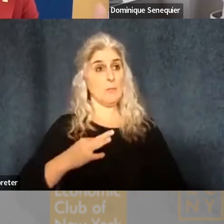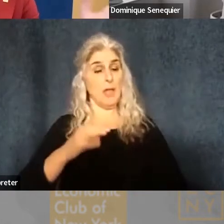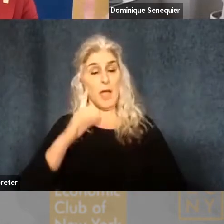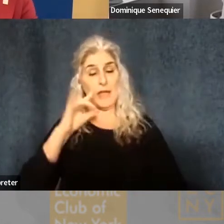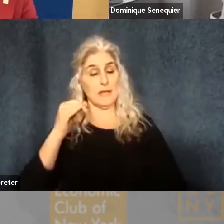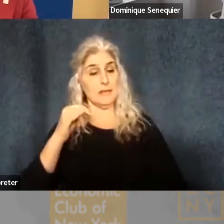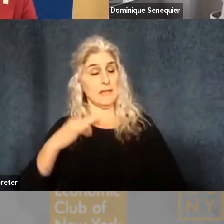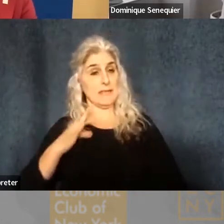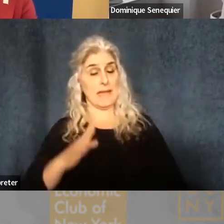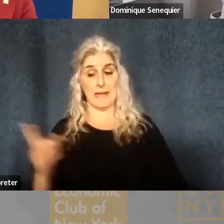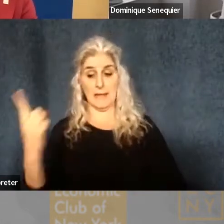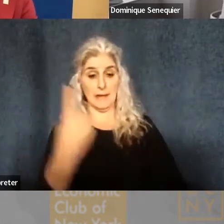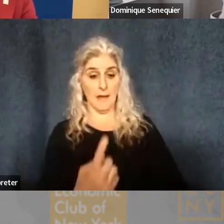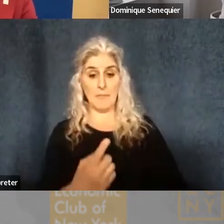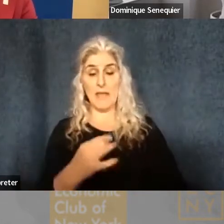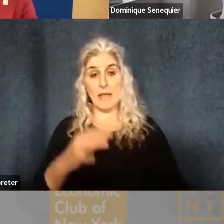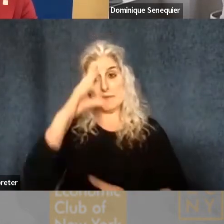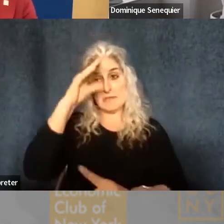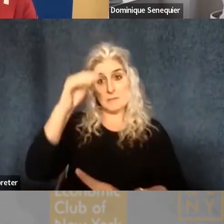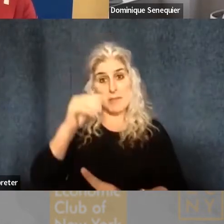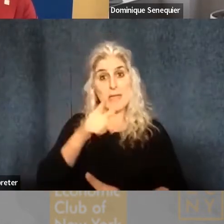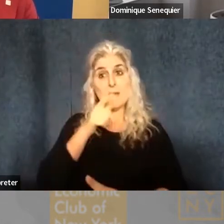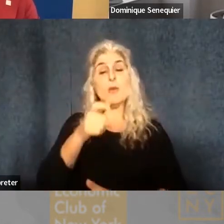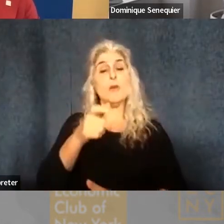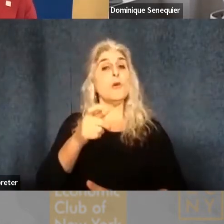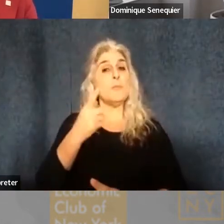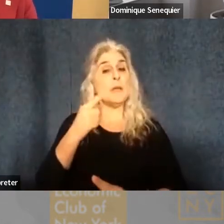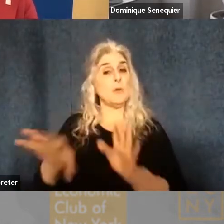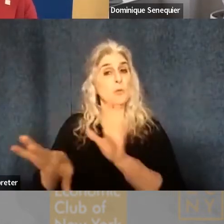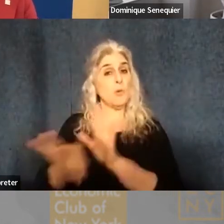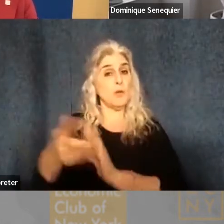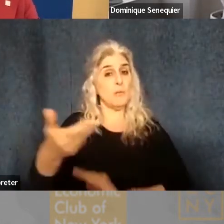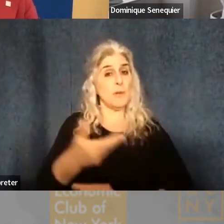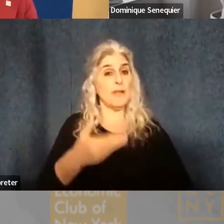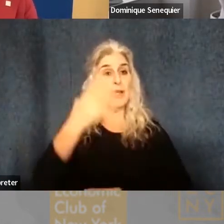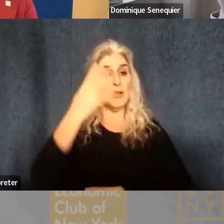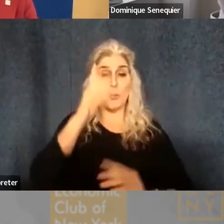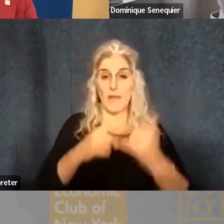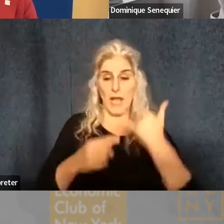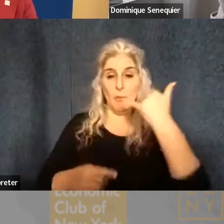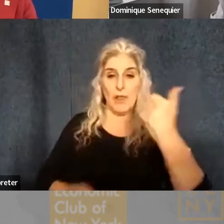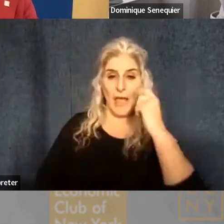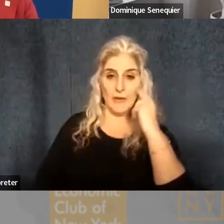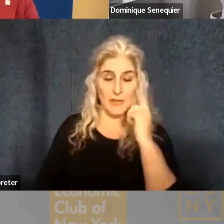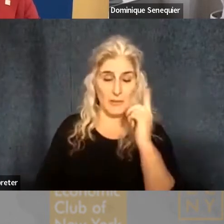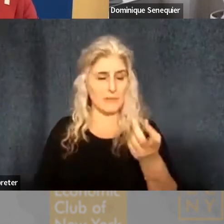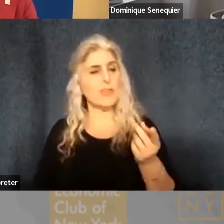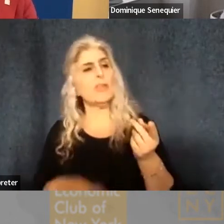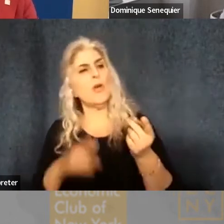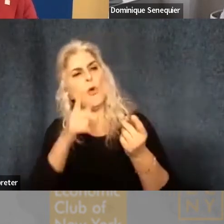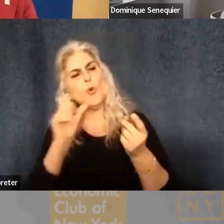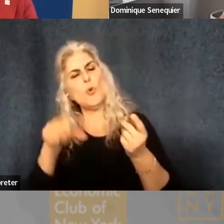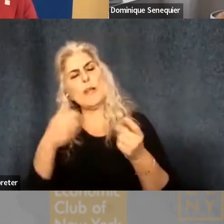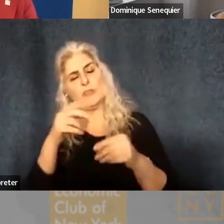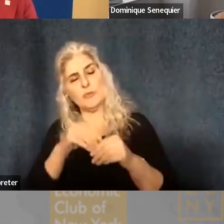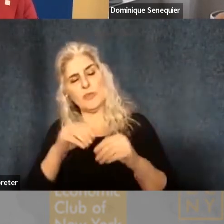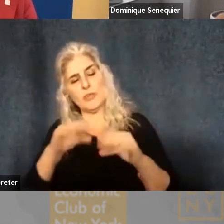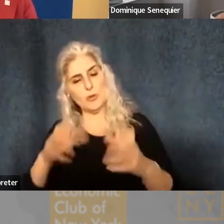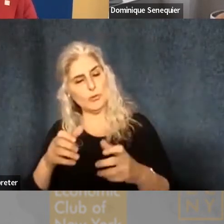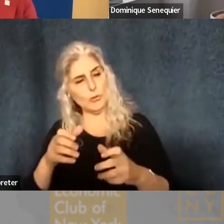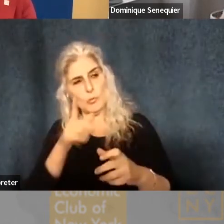a man, and yes, it's a man who's going to be selected, they know they're going to get a call from me to find out who is in your pool. How did we